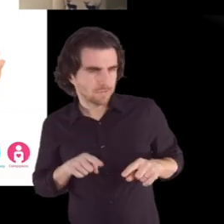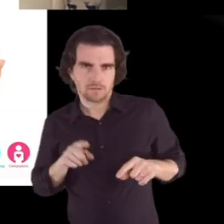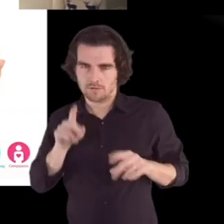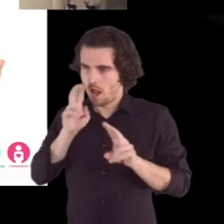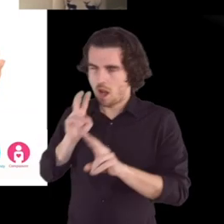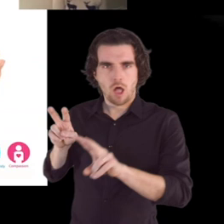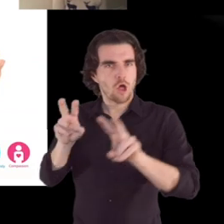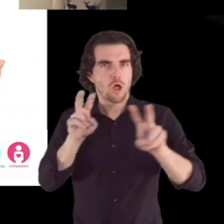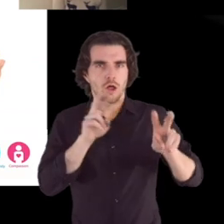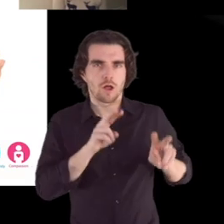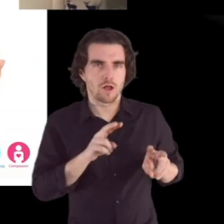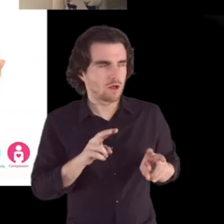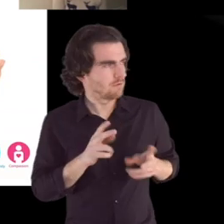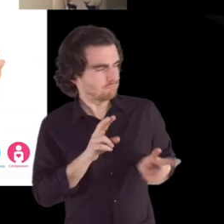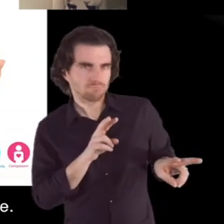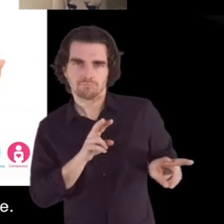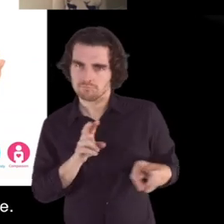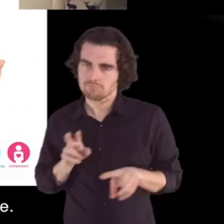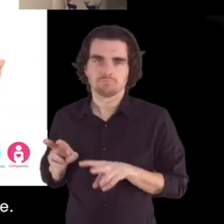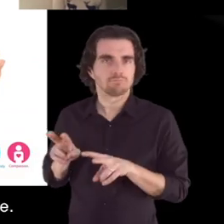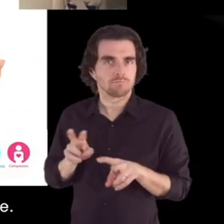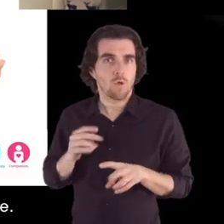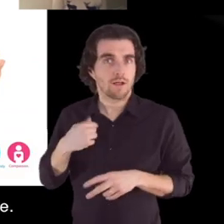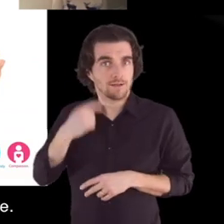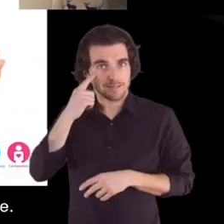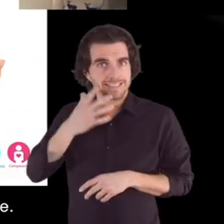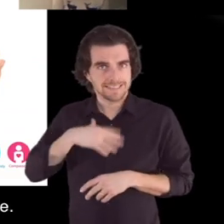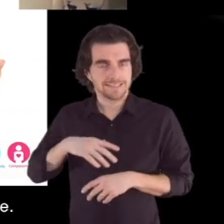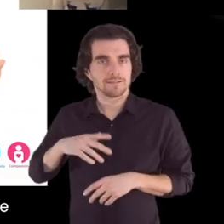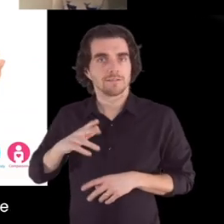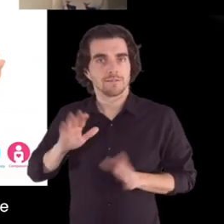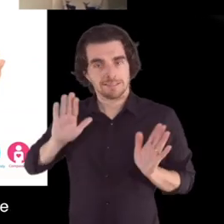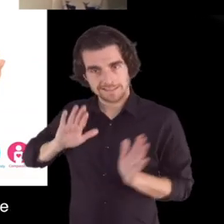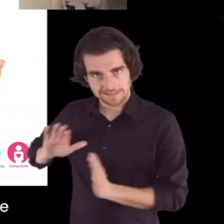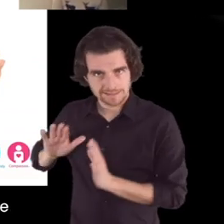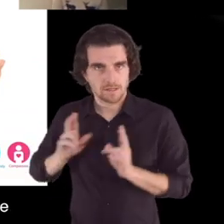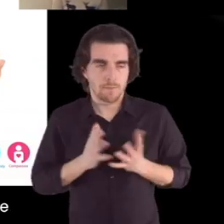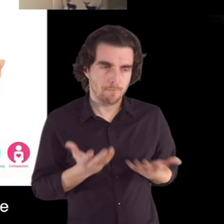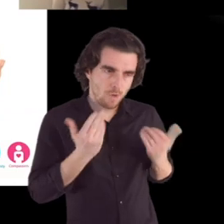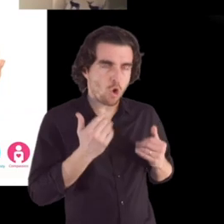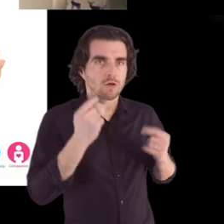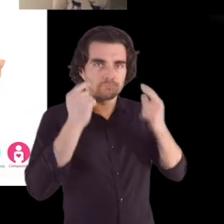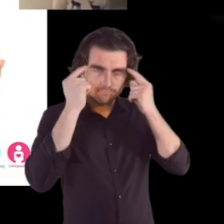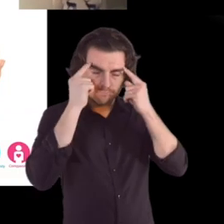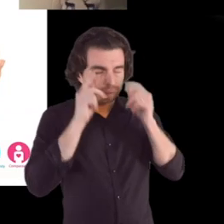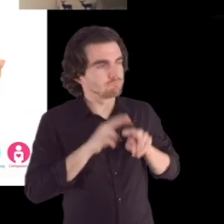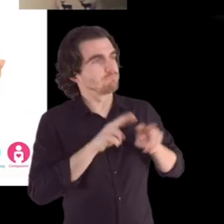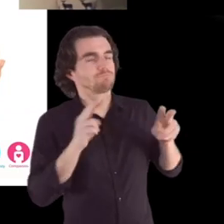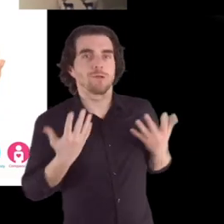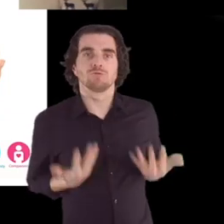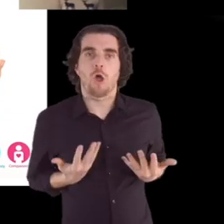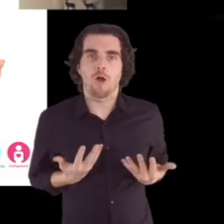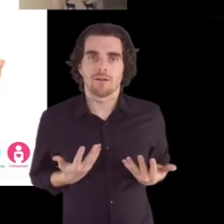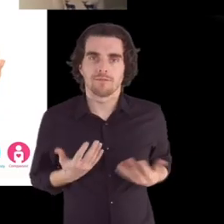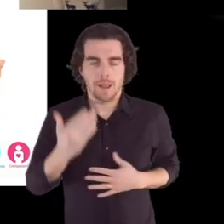awareness of actually what's going on in this present minute, what is actually happening around me. And I think if we're able to bring more of that gentle awareness into our